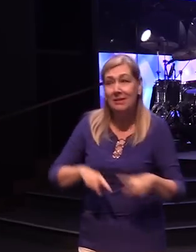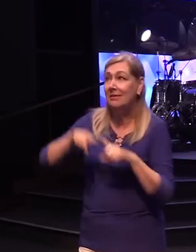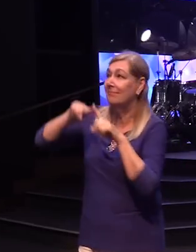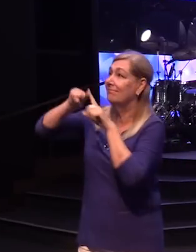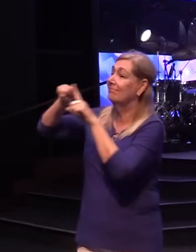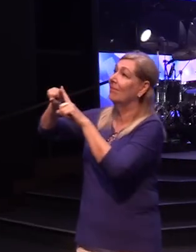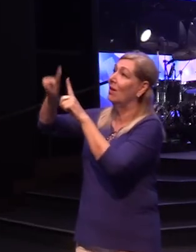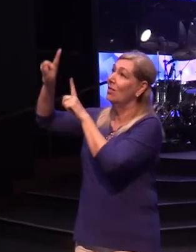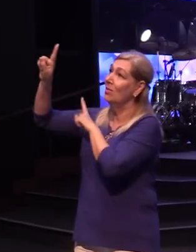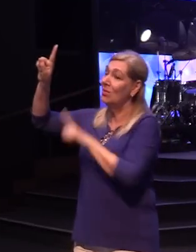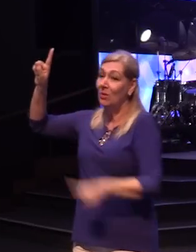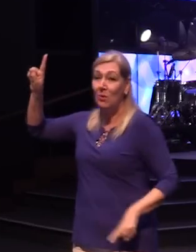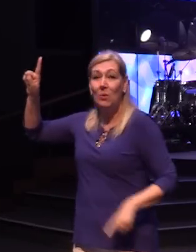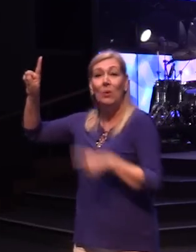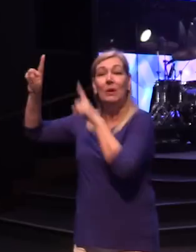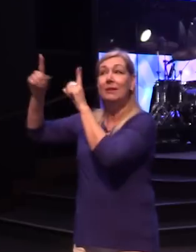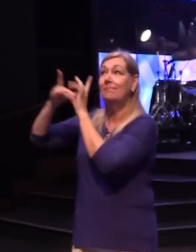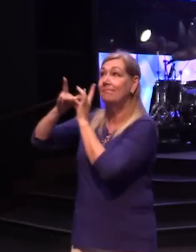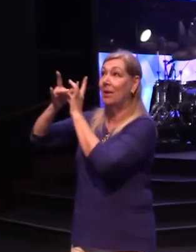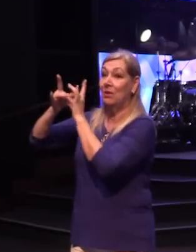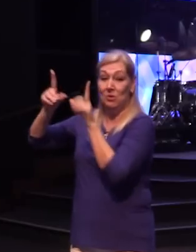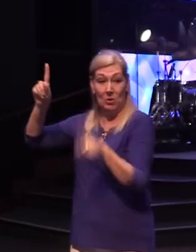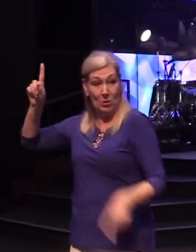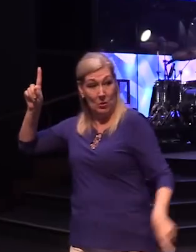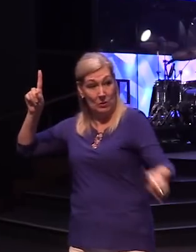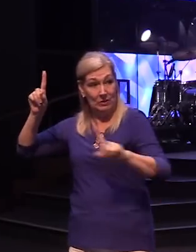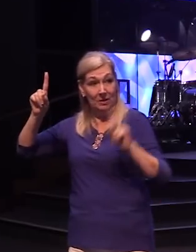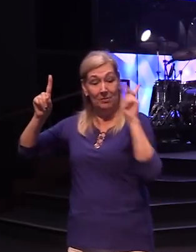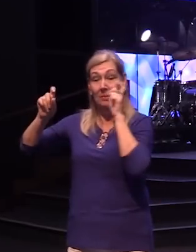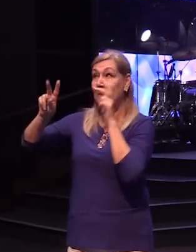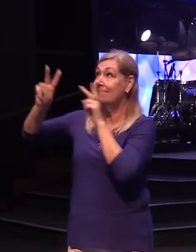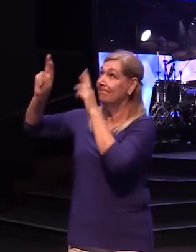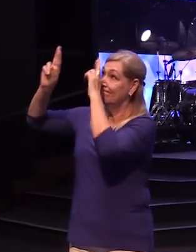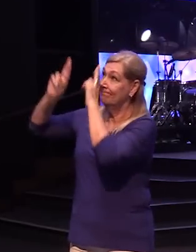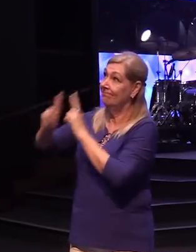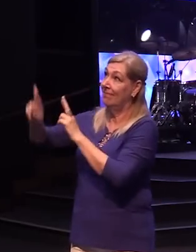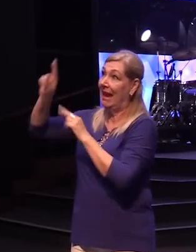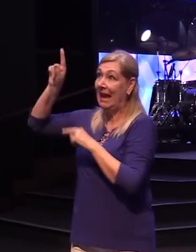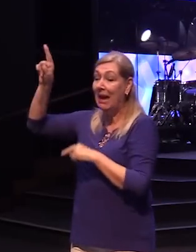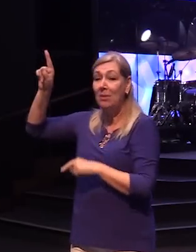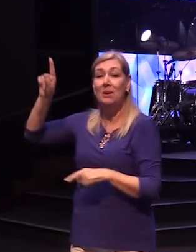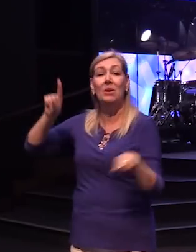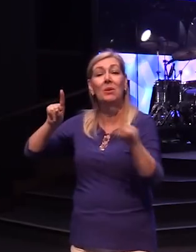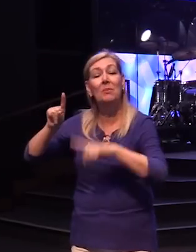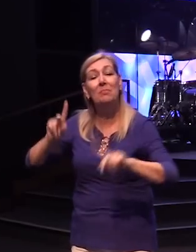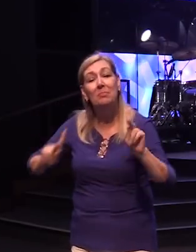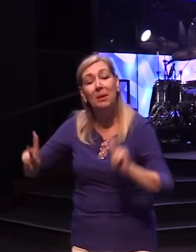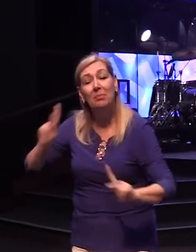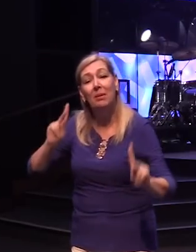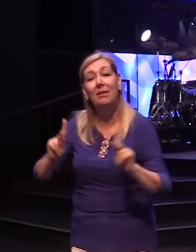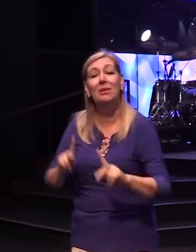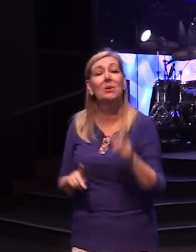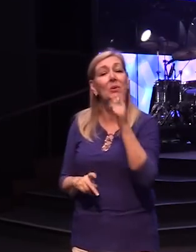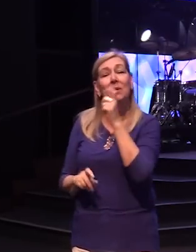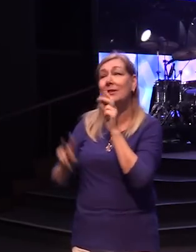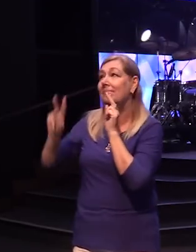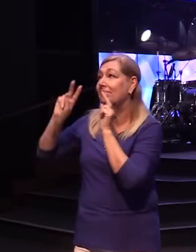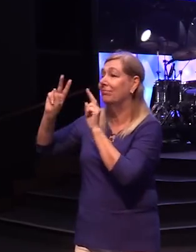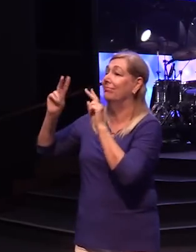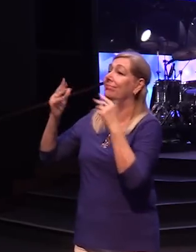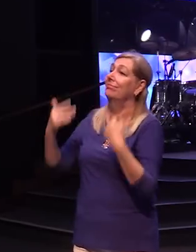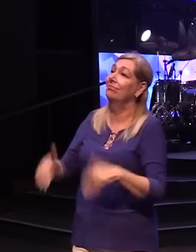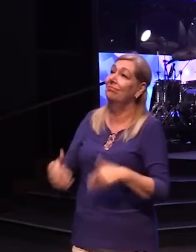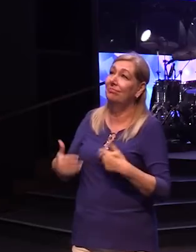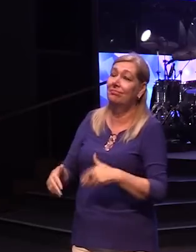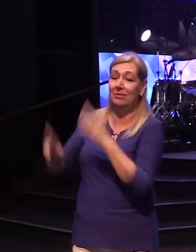is upon them that fear him, upon them, the nation, the people that hope in his mercy,